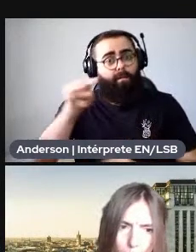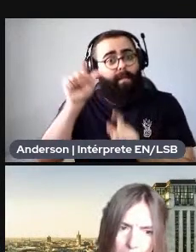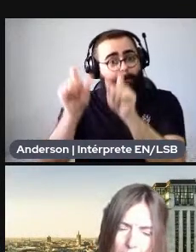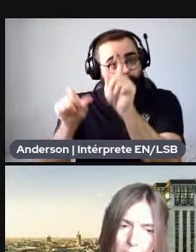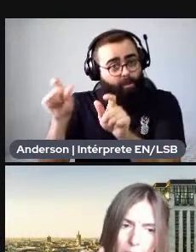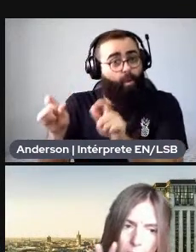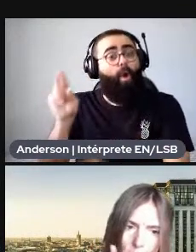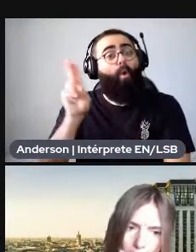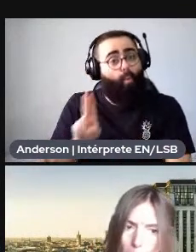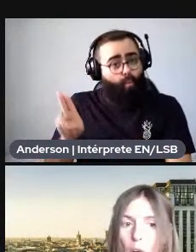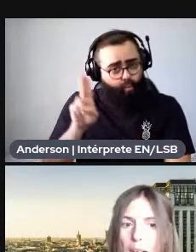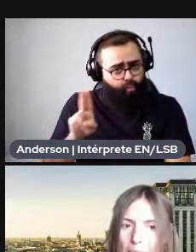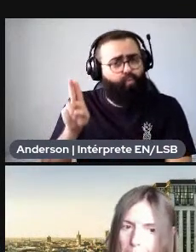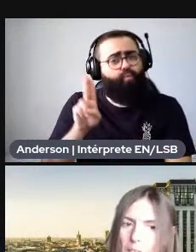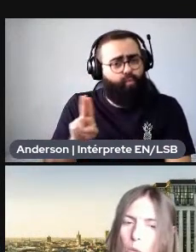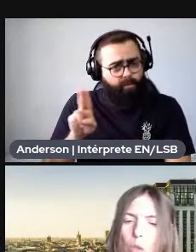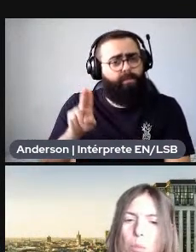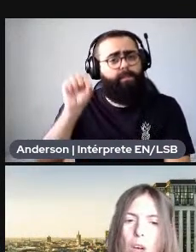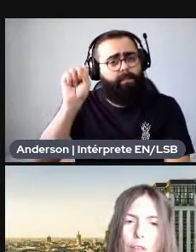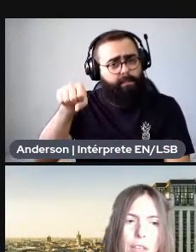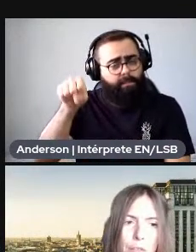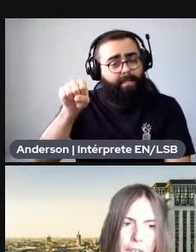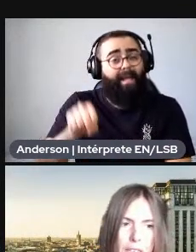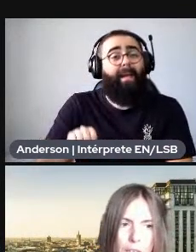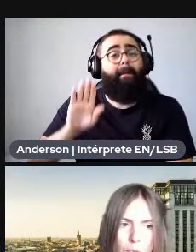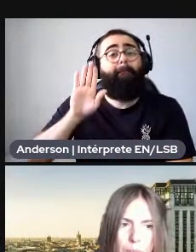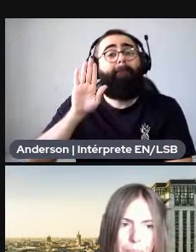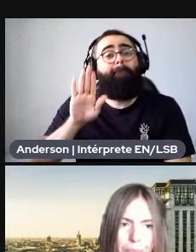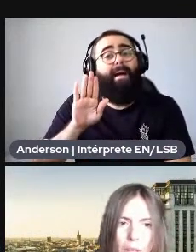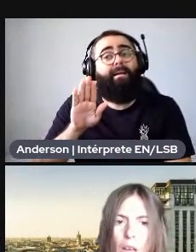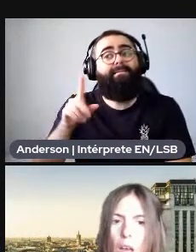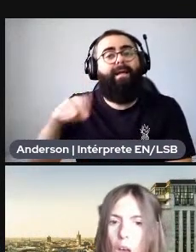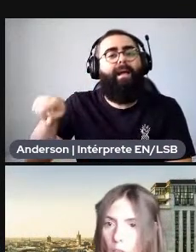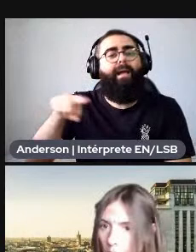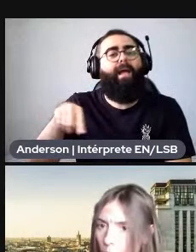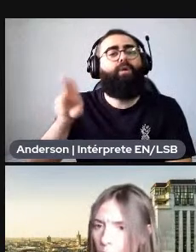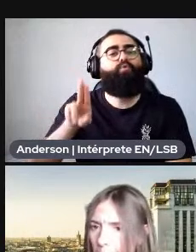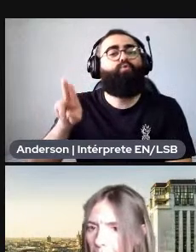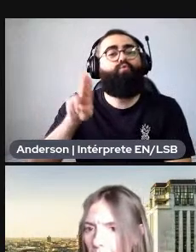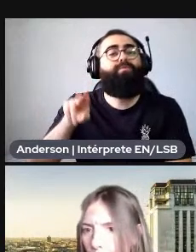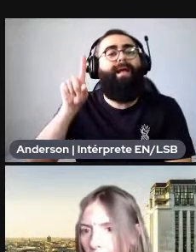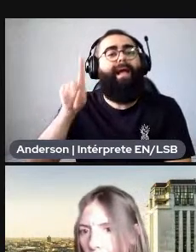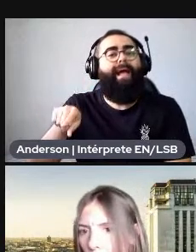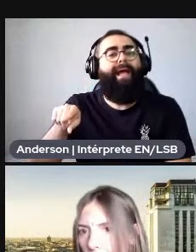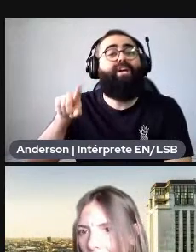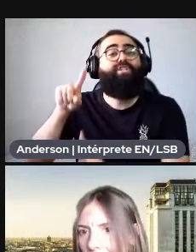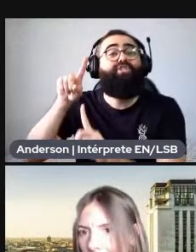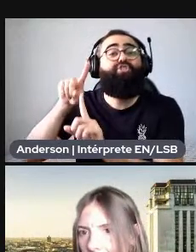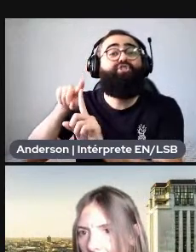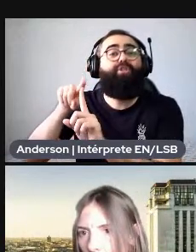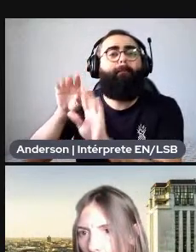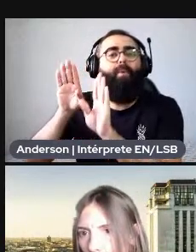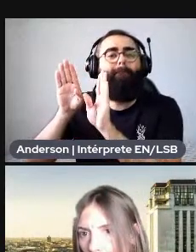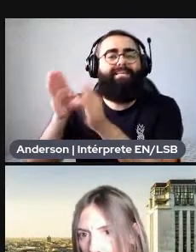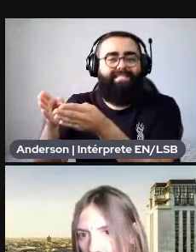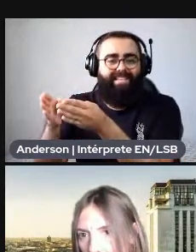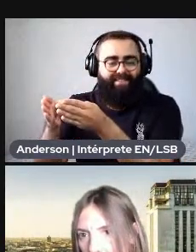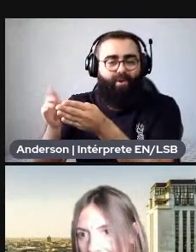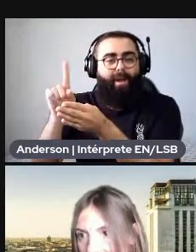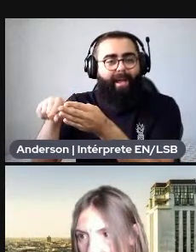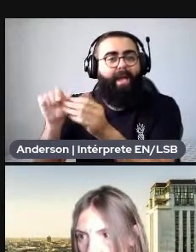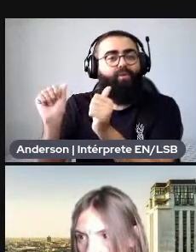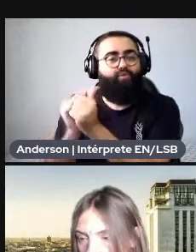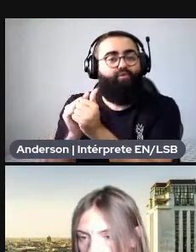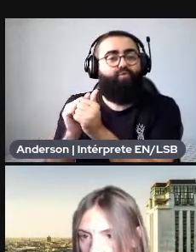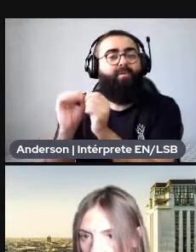it with a more limited group of infinitives. On the contrary, if we have a look at lanzar, that